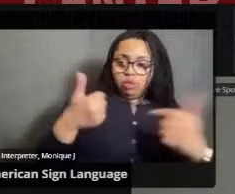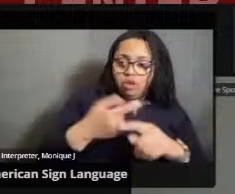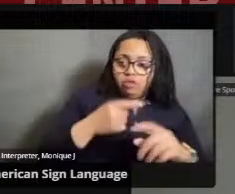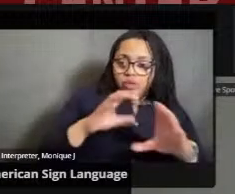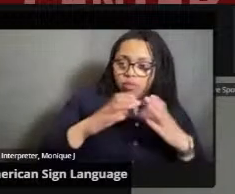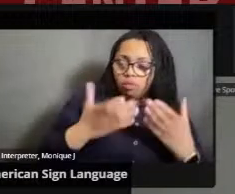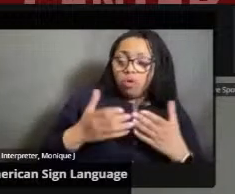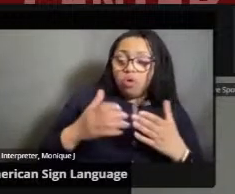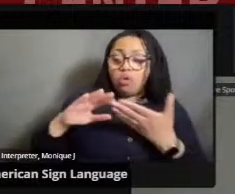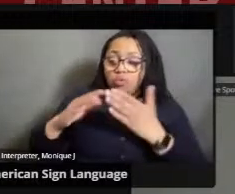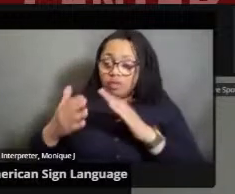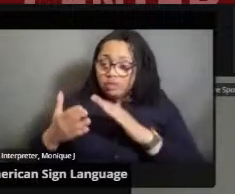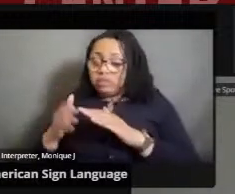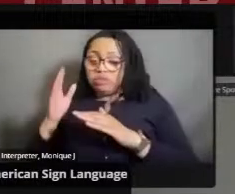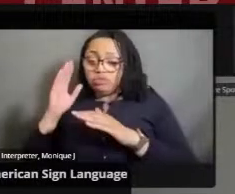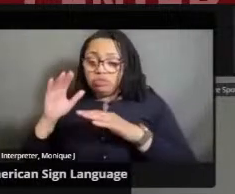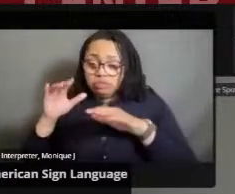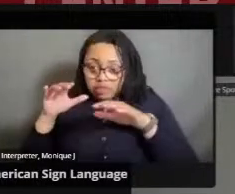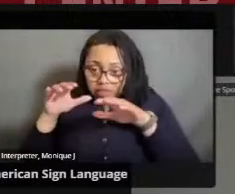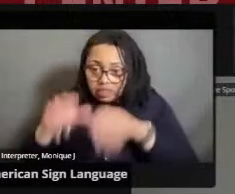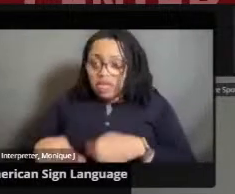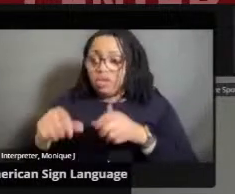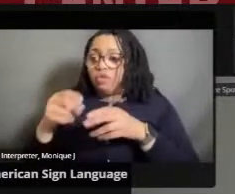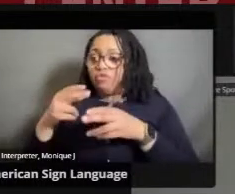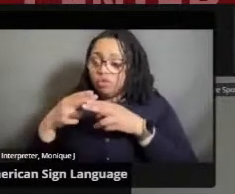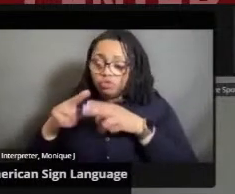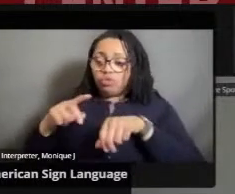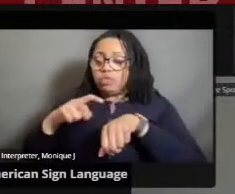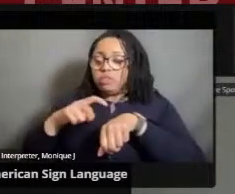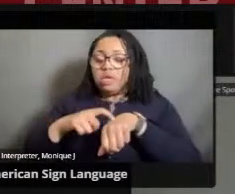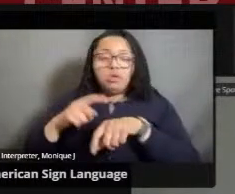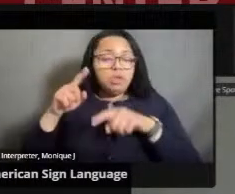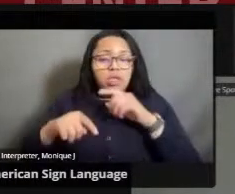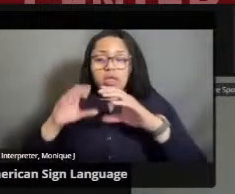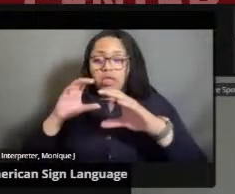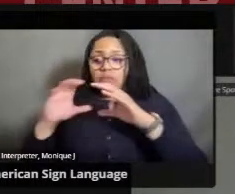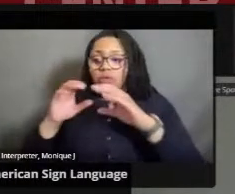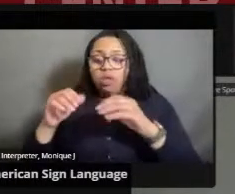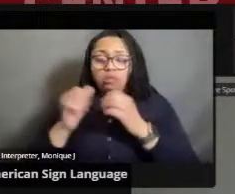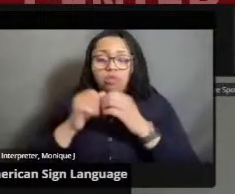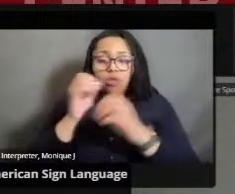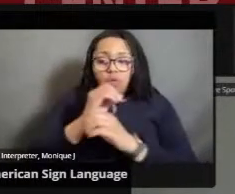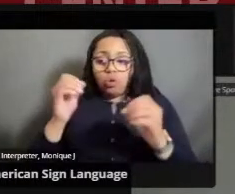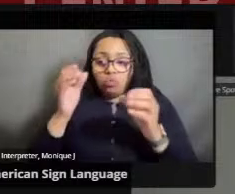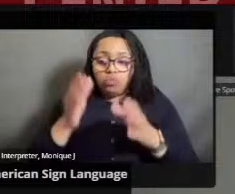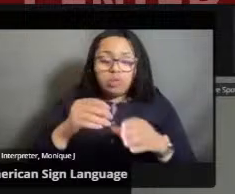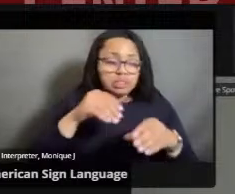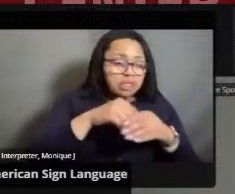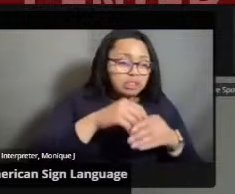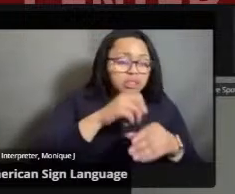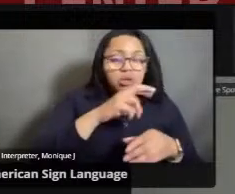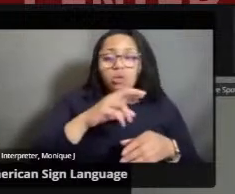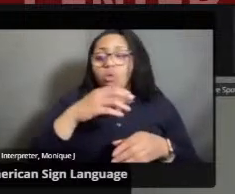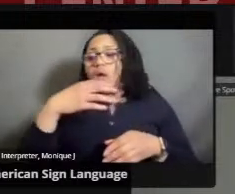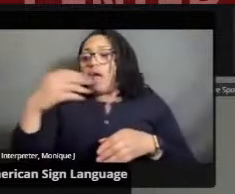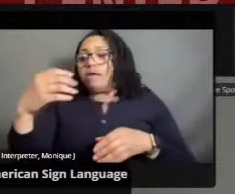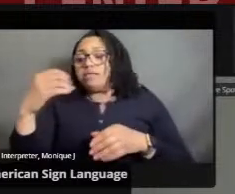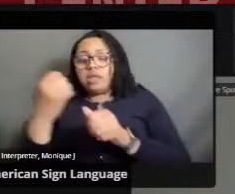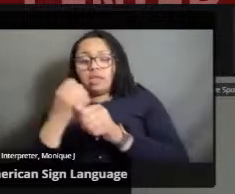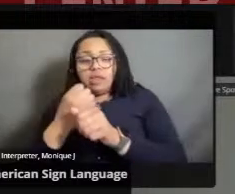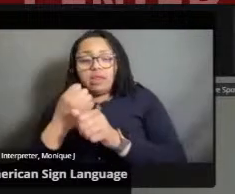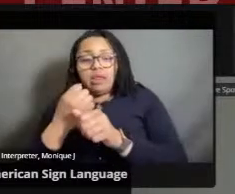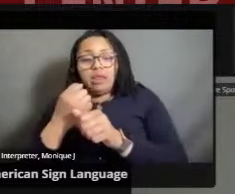A time when we won't be allowed to communicate with anyone inside or outside of the city. Night hasn't fallen yet, and the shelling is like